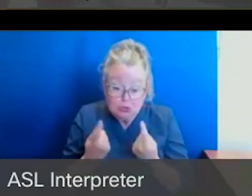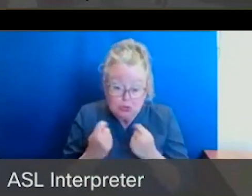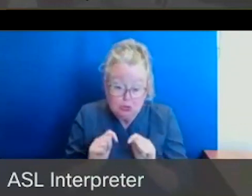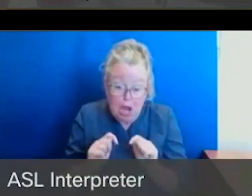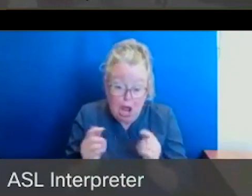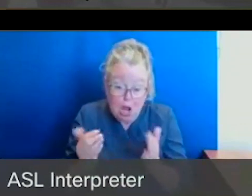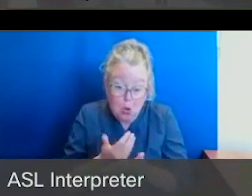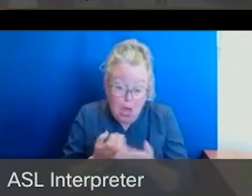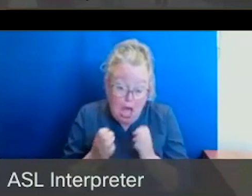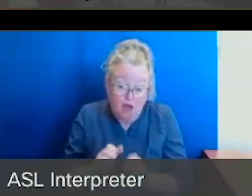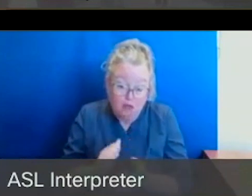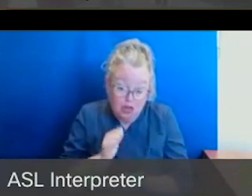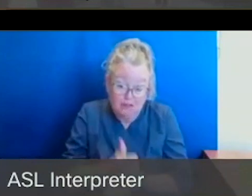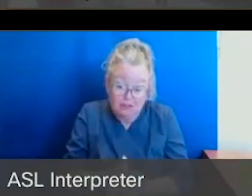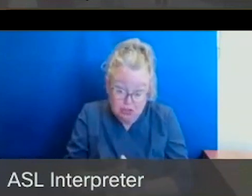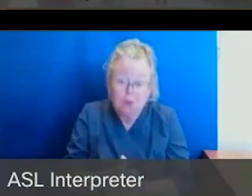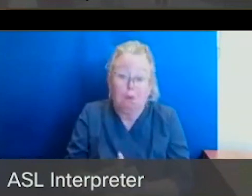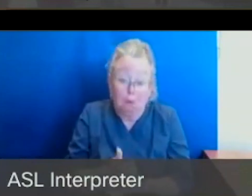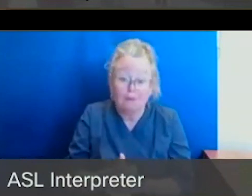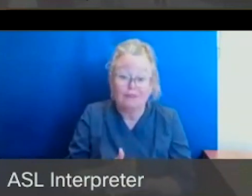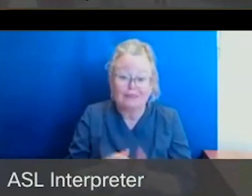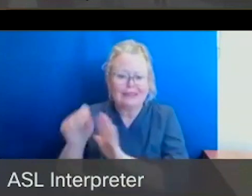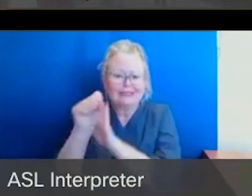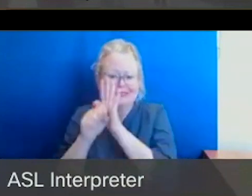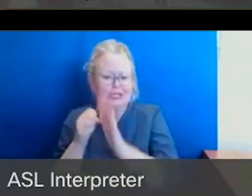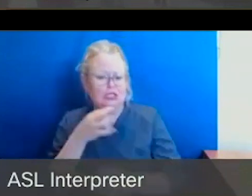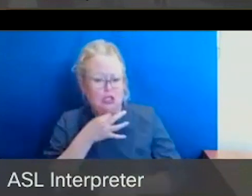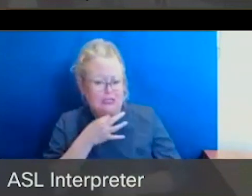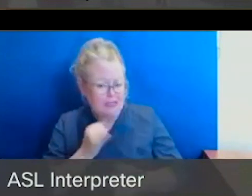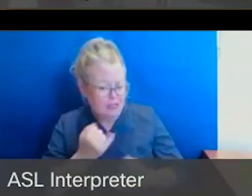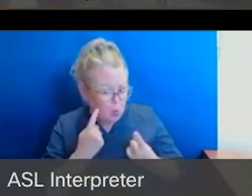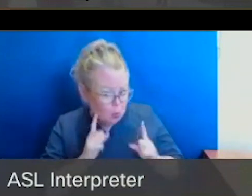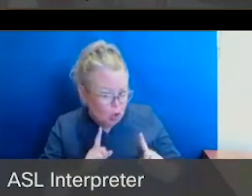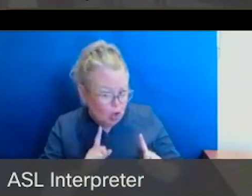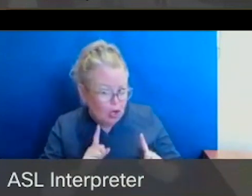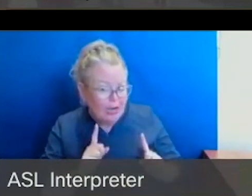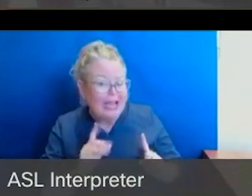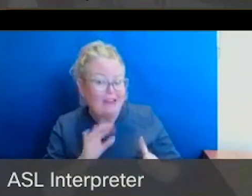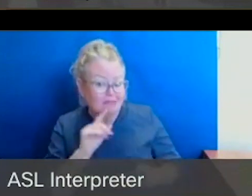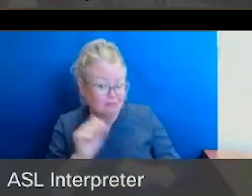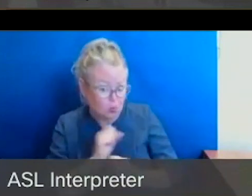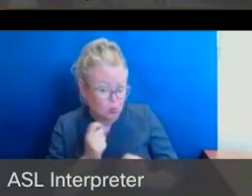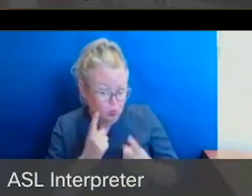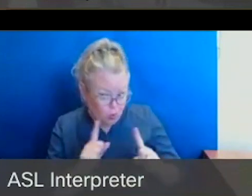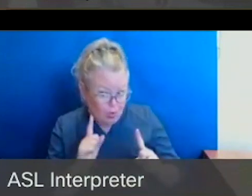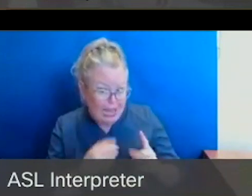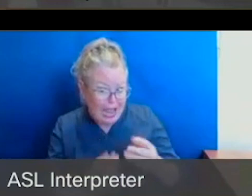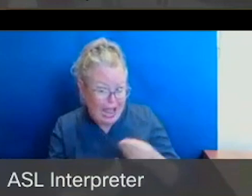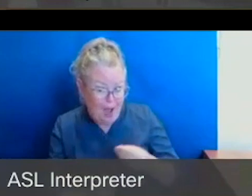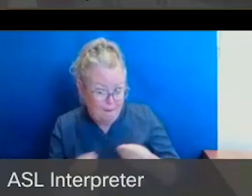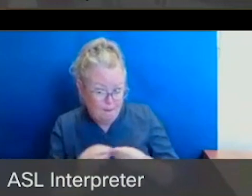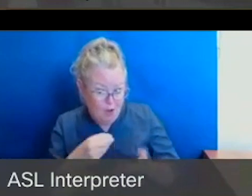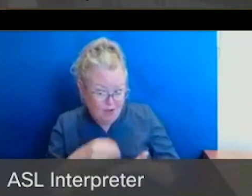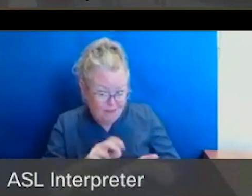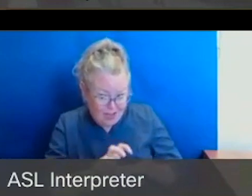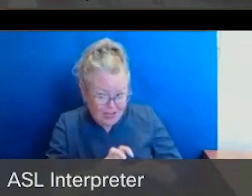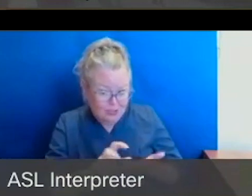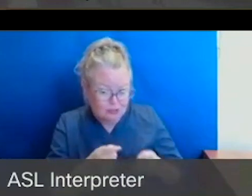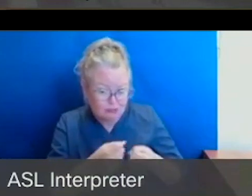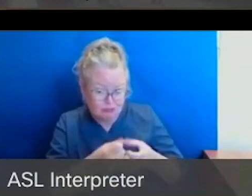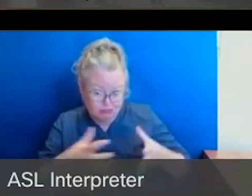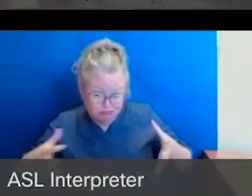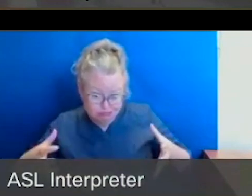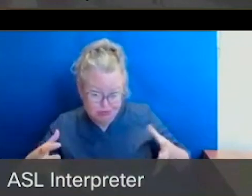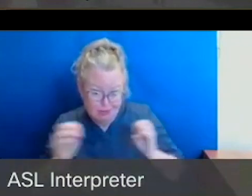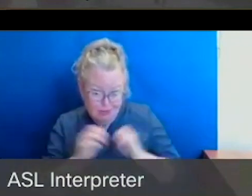to know how successful is it, because we're interested in expanding it if it is successful, and therefore you would want the